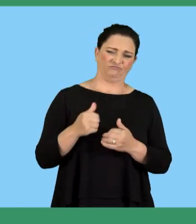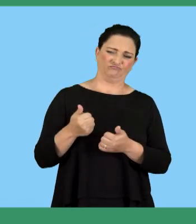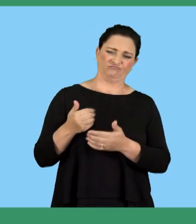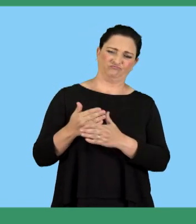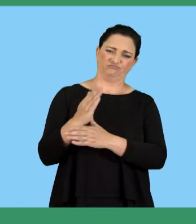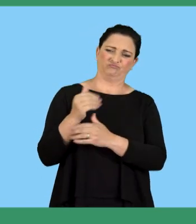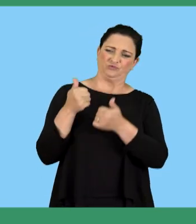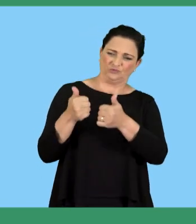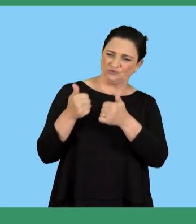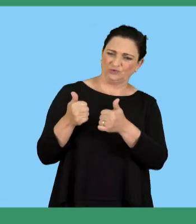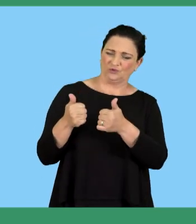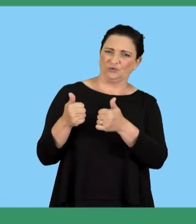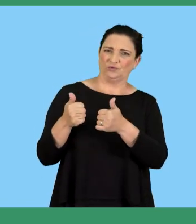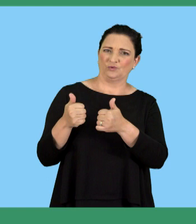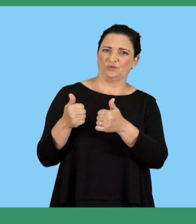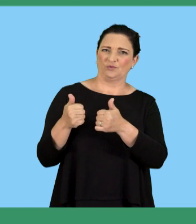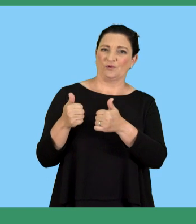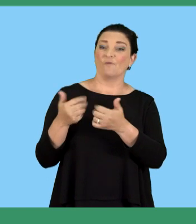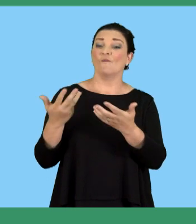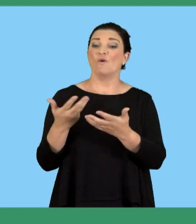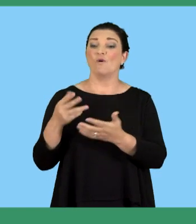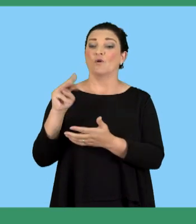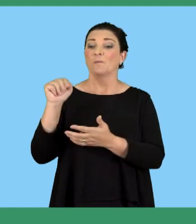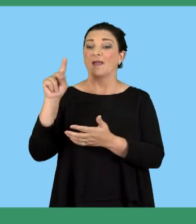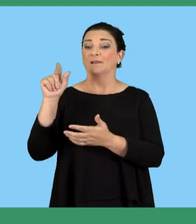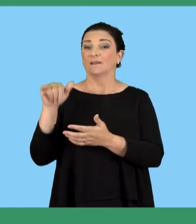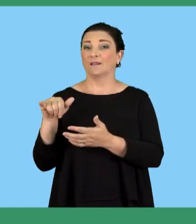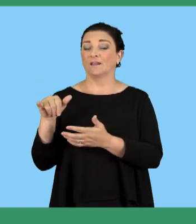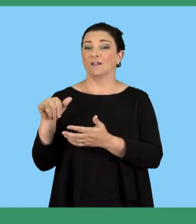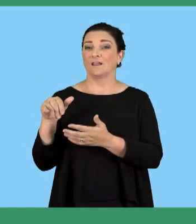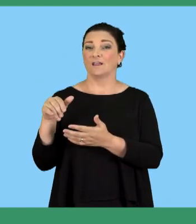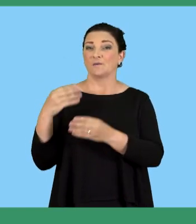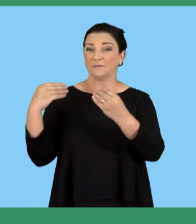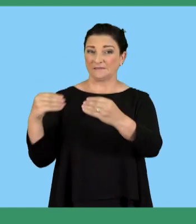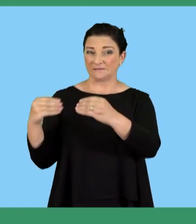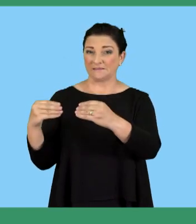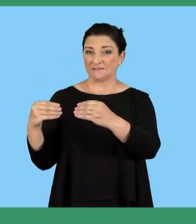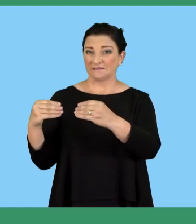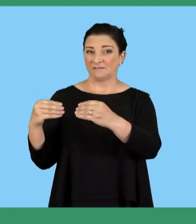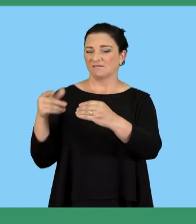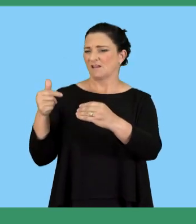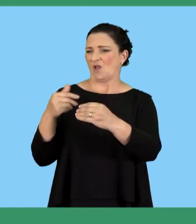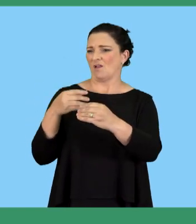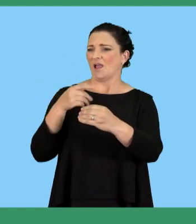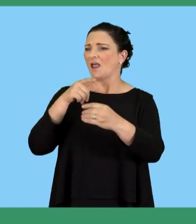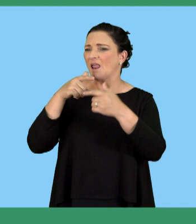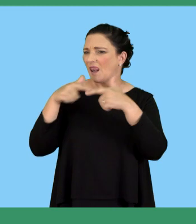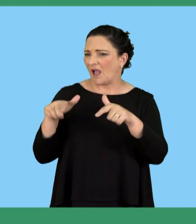evident at Mandi Enterprise by using inappropriate language with